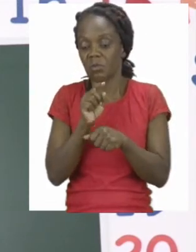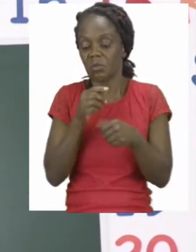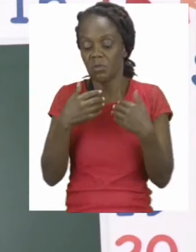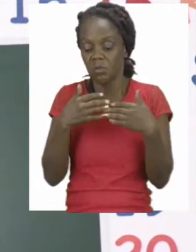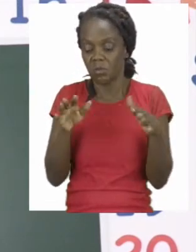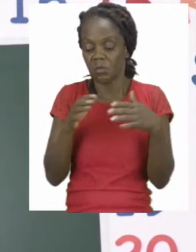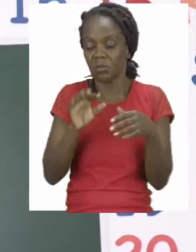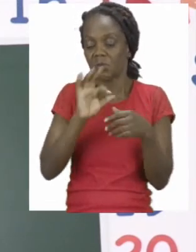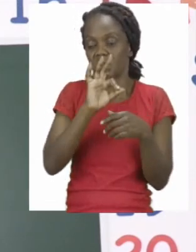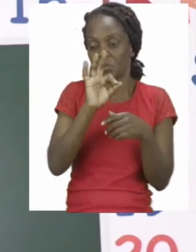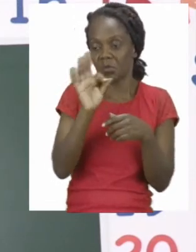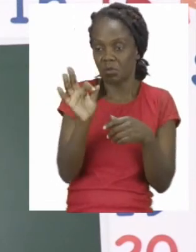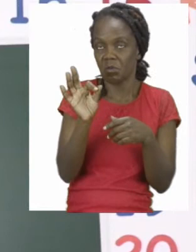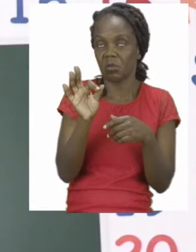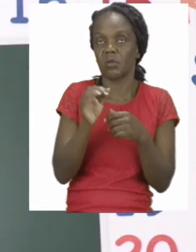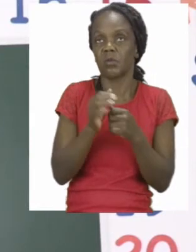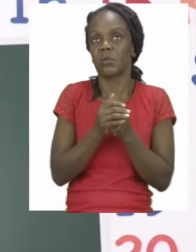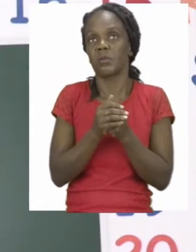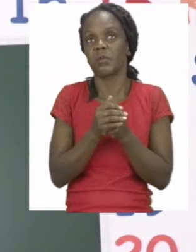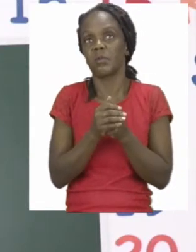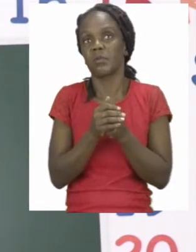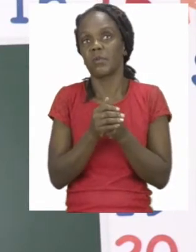one. We are looking for